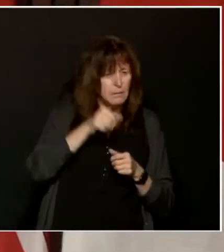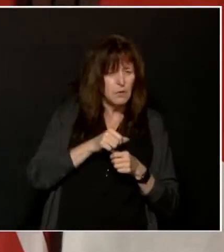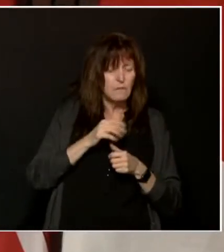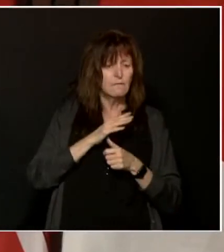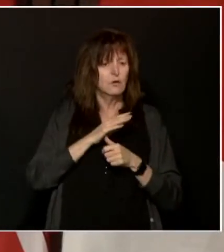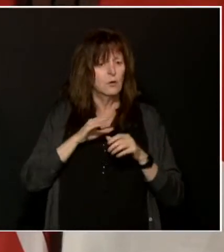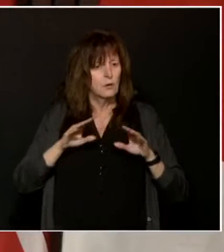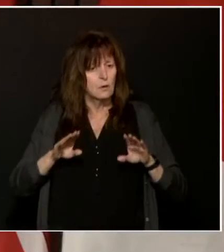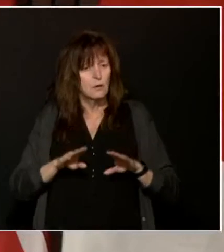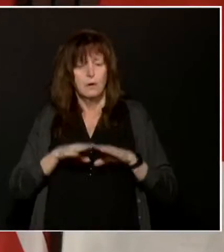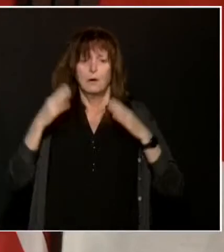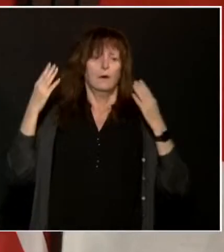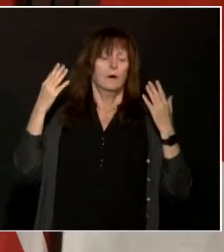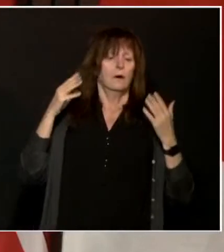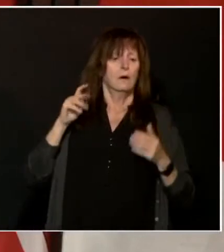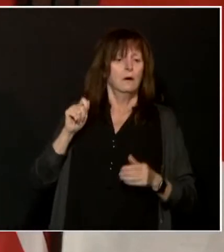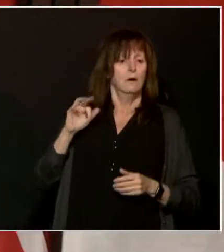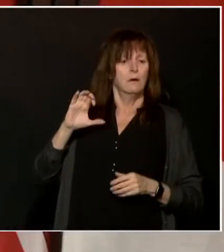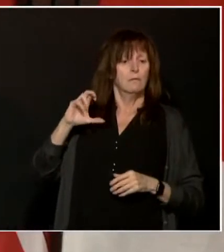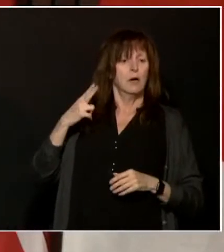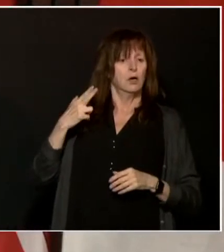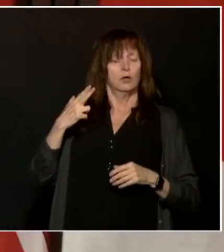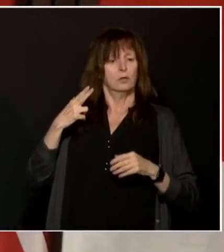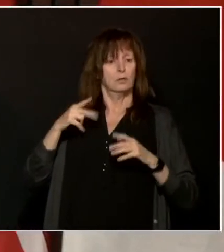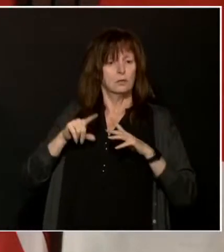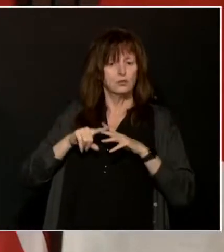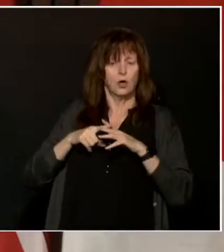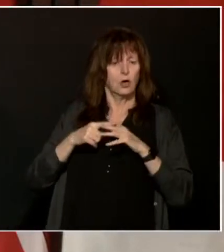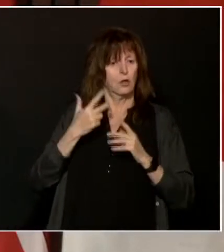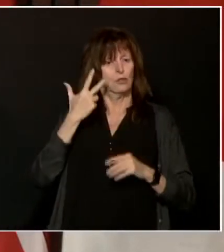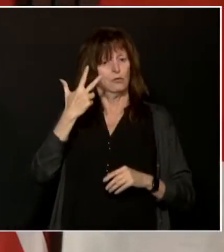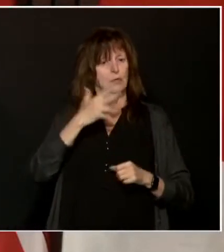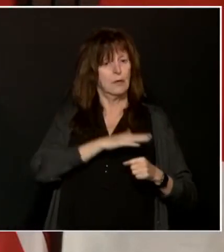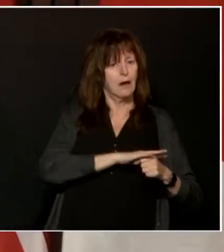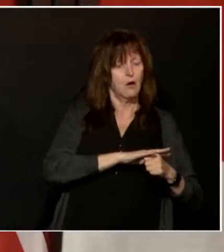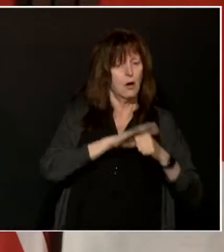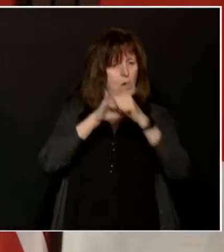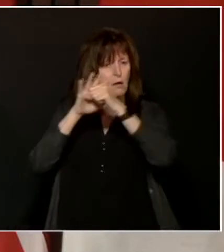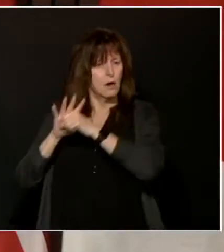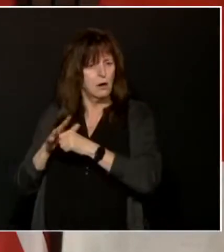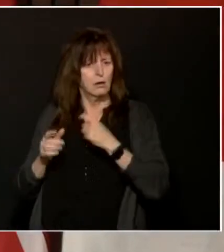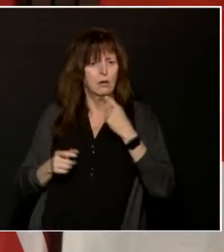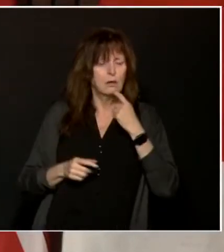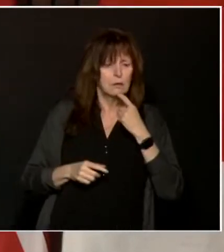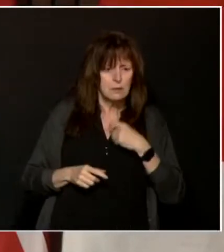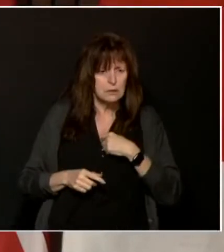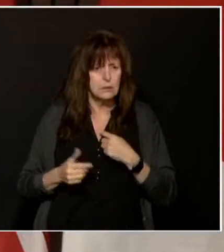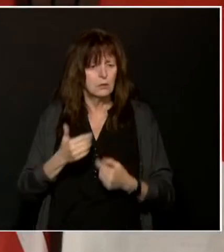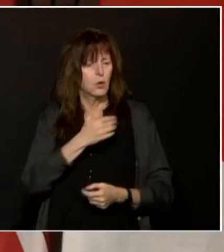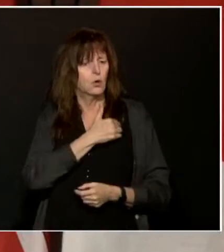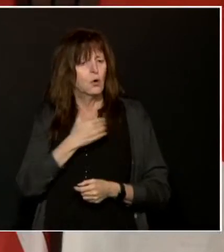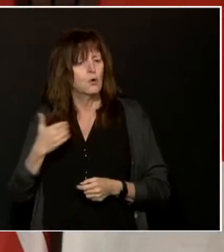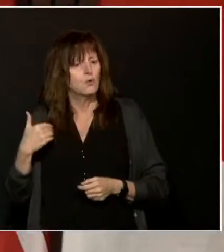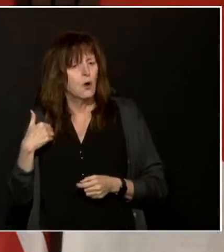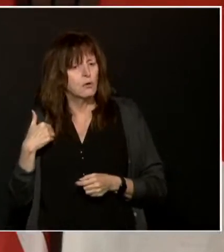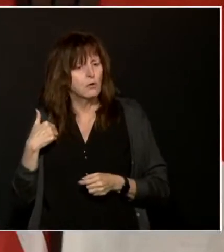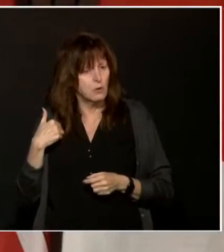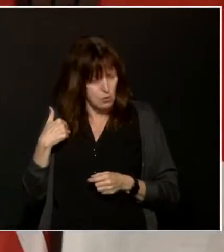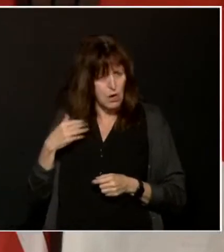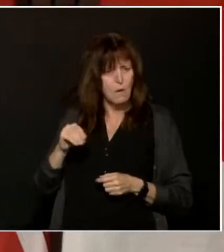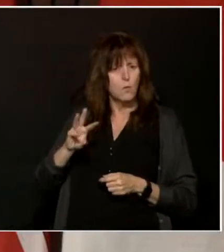March, we started in 3 areas: Kingston, Toronto, Windsor, Essex, and also in 6 public health units